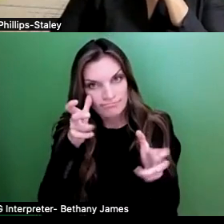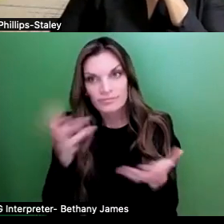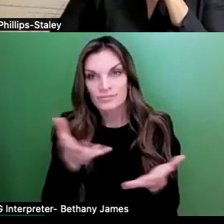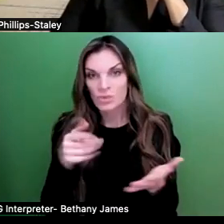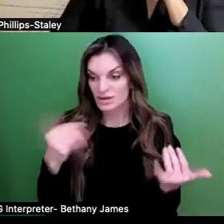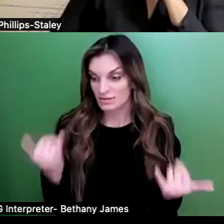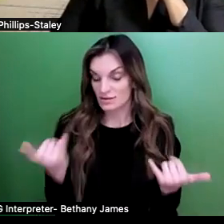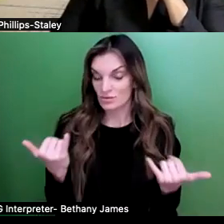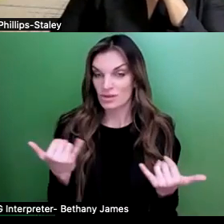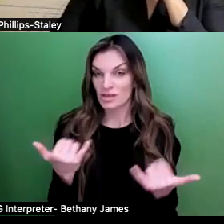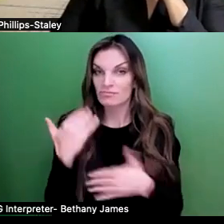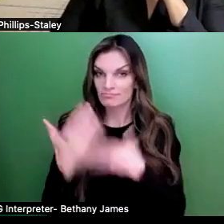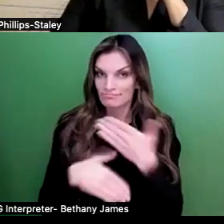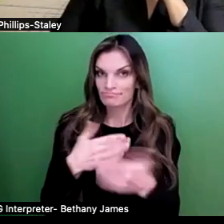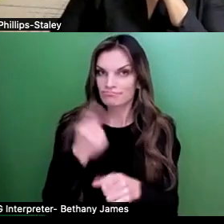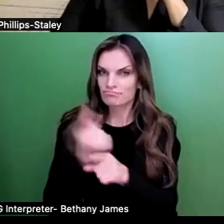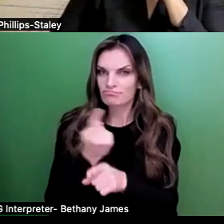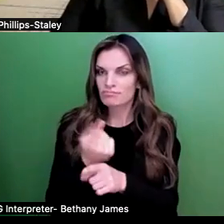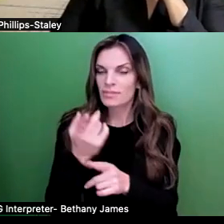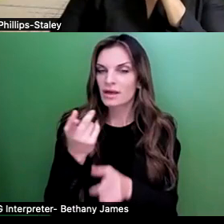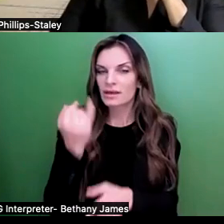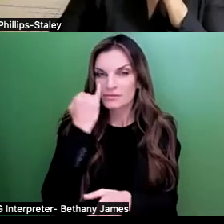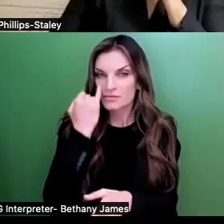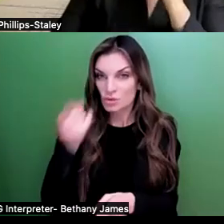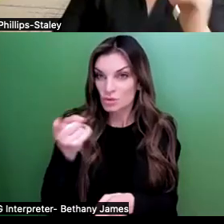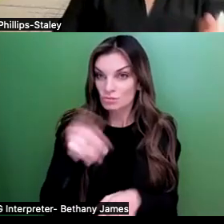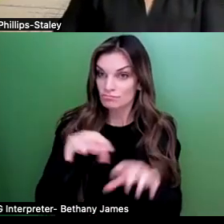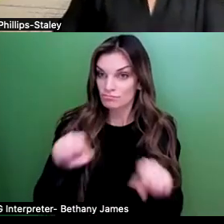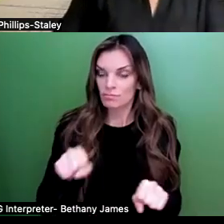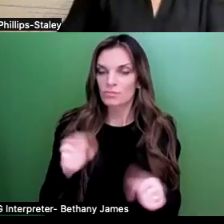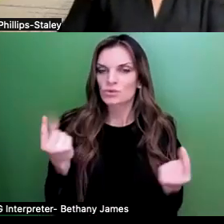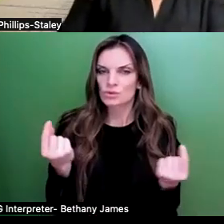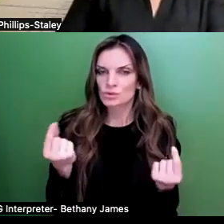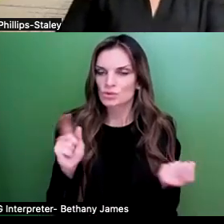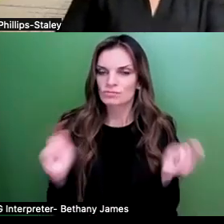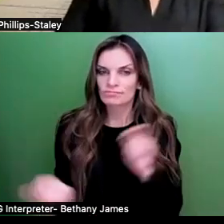its communications approach, and what would you change? Thank you.